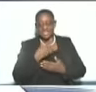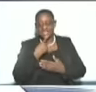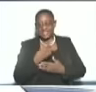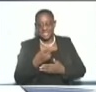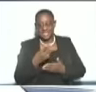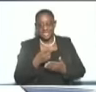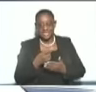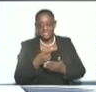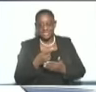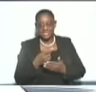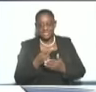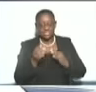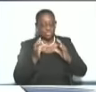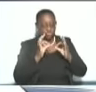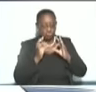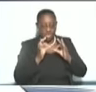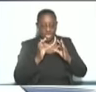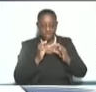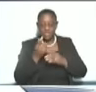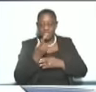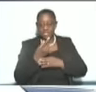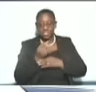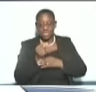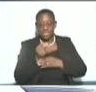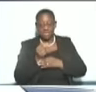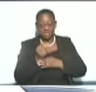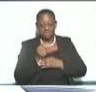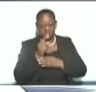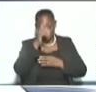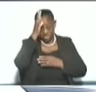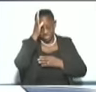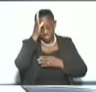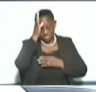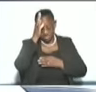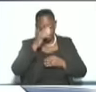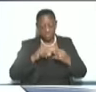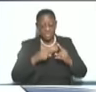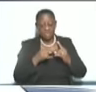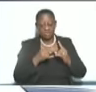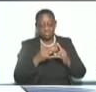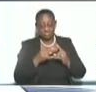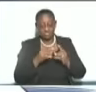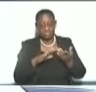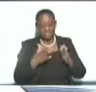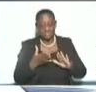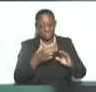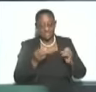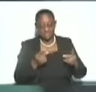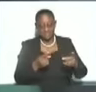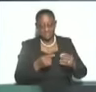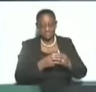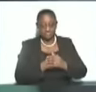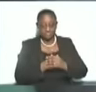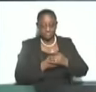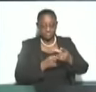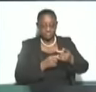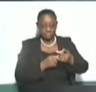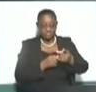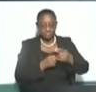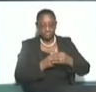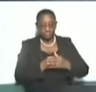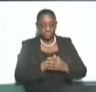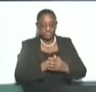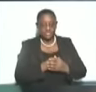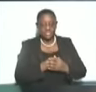parliamentarian Obi Wilchcombe to describe their father's sudden death. Altavis Munnings shares their story. The